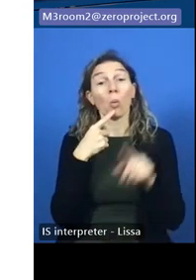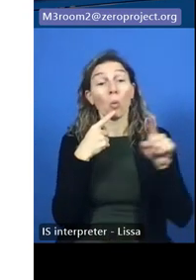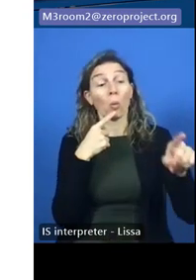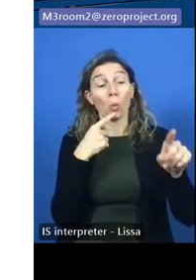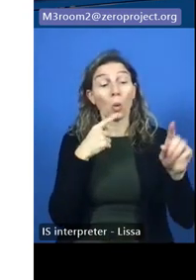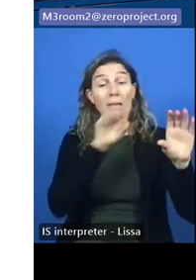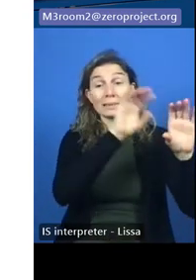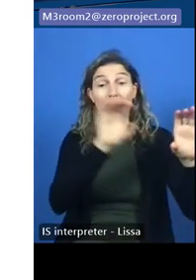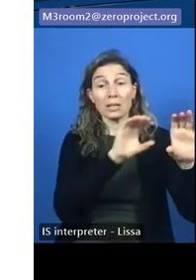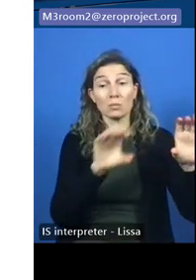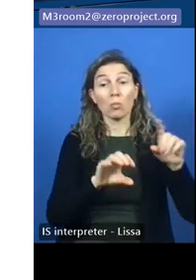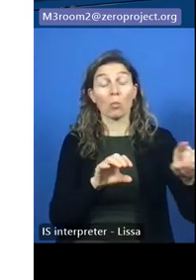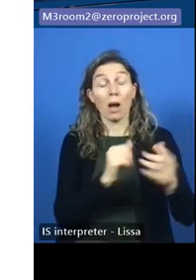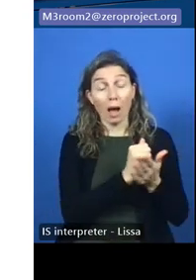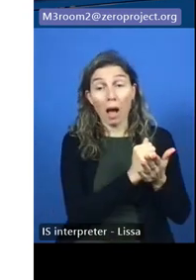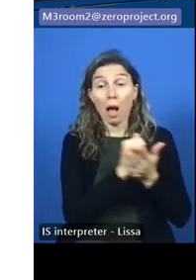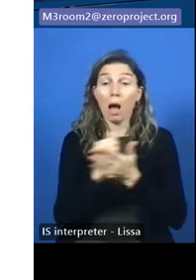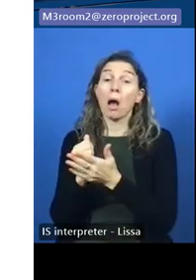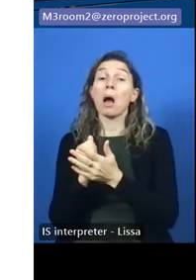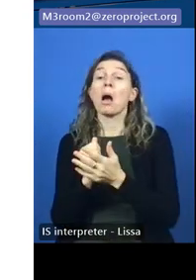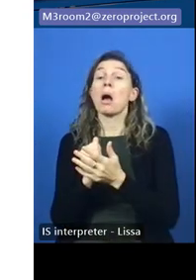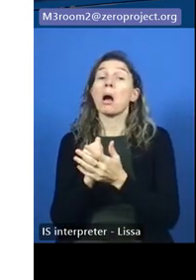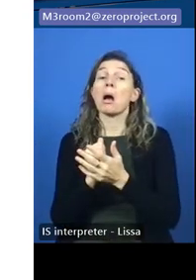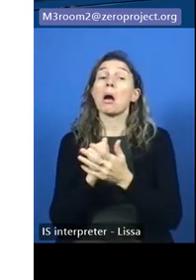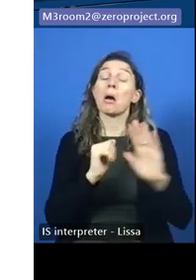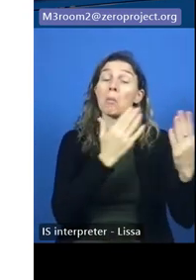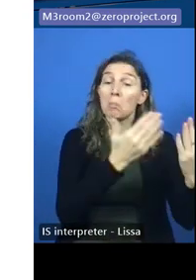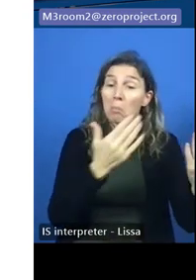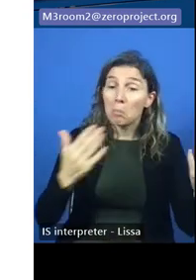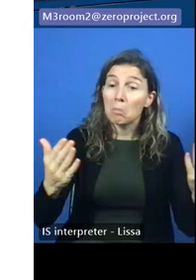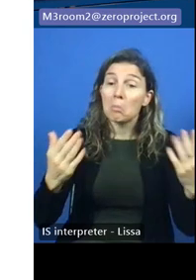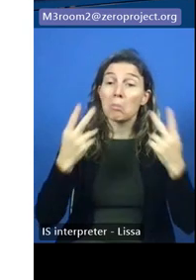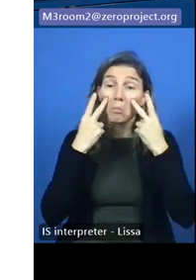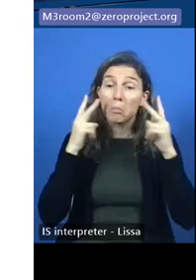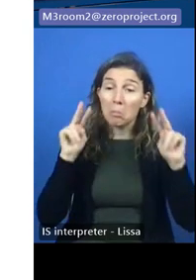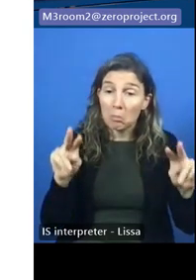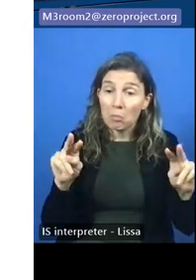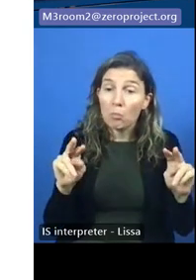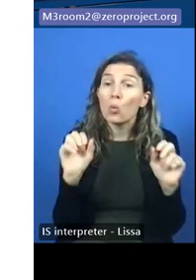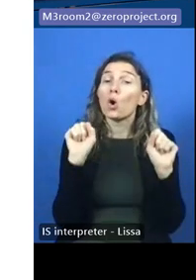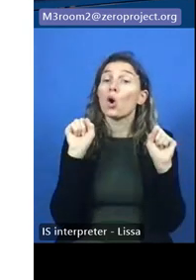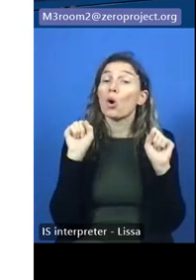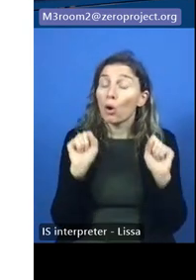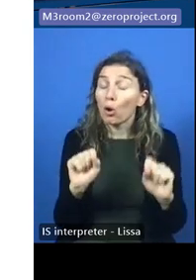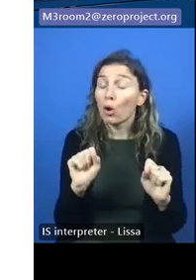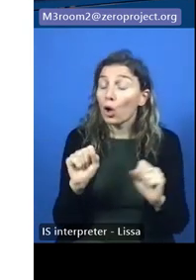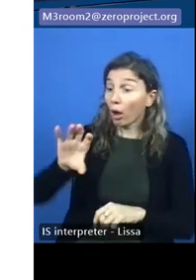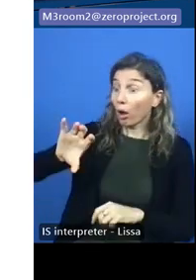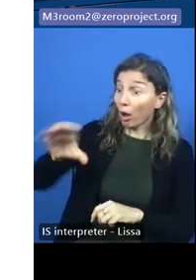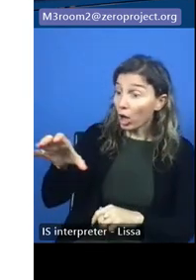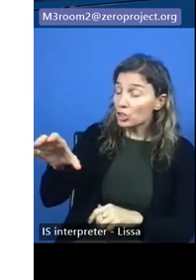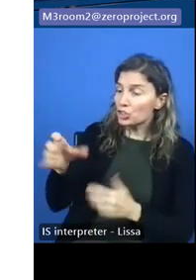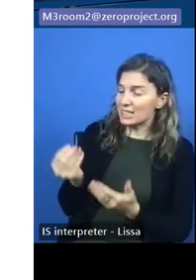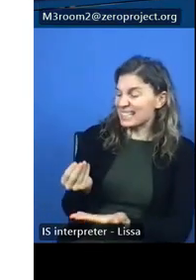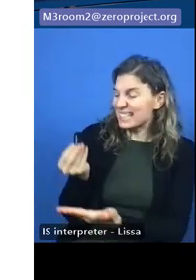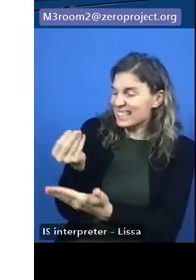reports, and that through this insight, she was able to provide the country with more useful and incisive